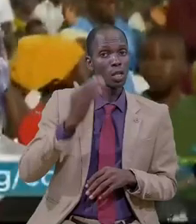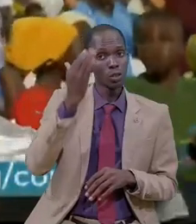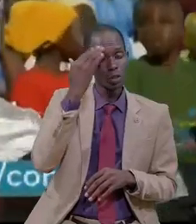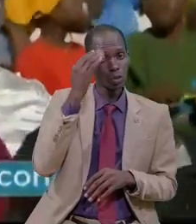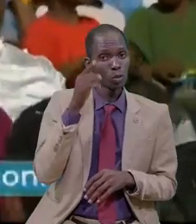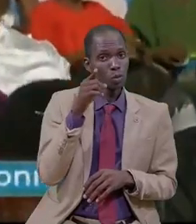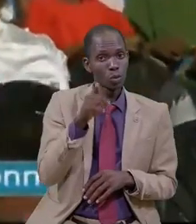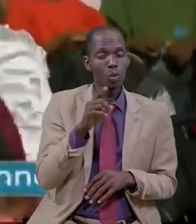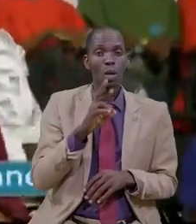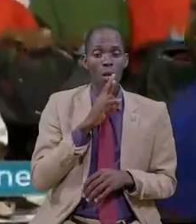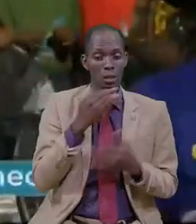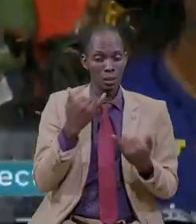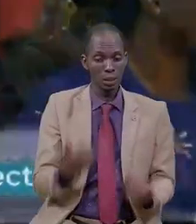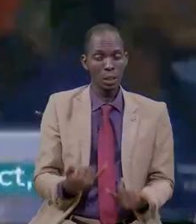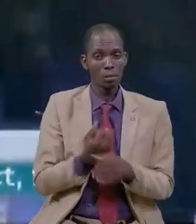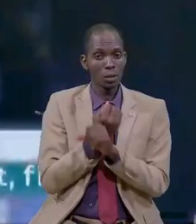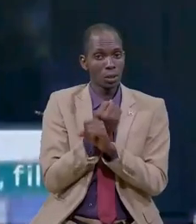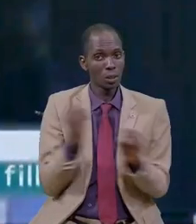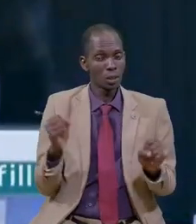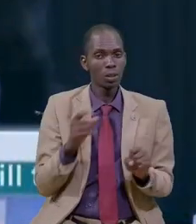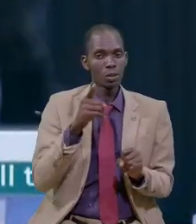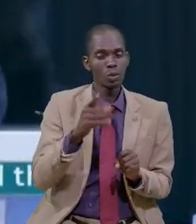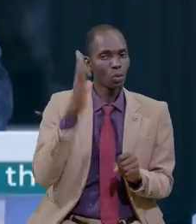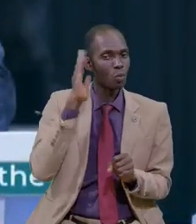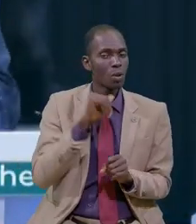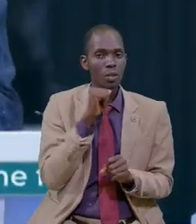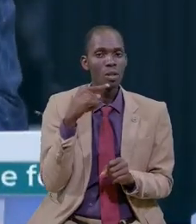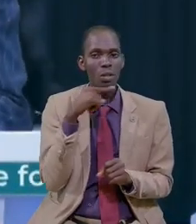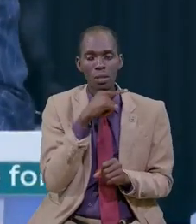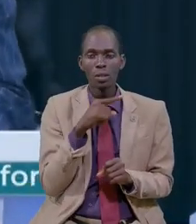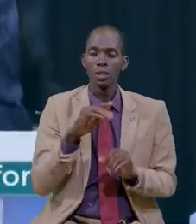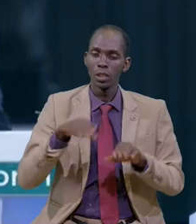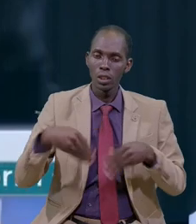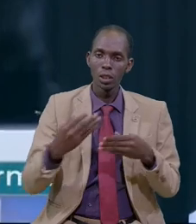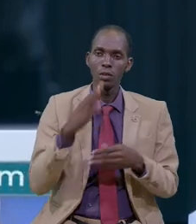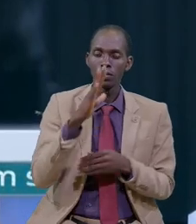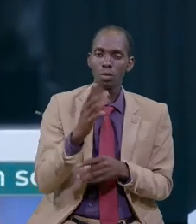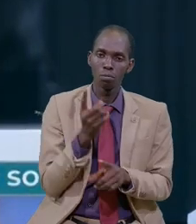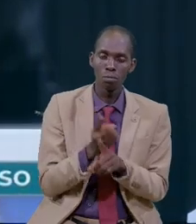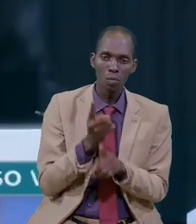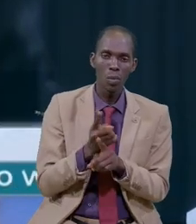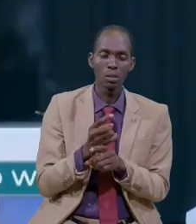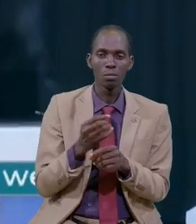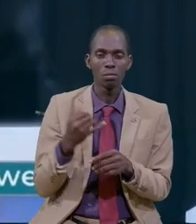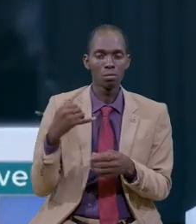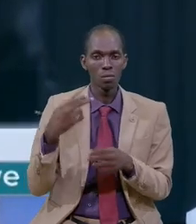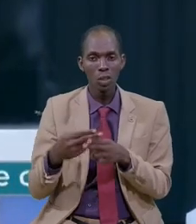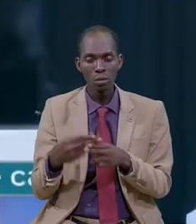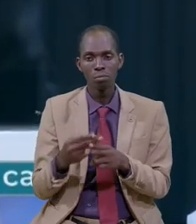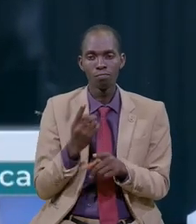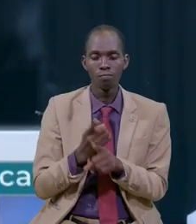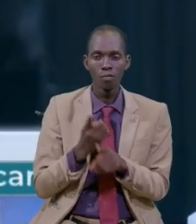give correct name, correct address, correct phone number. Donc, je sais que vous êtes né de nouveau maintenant. Vous allez donner des